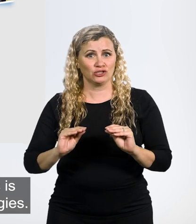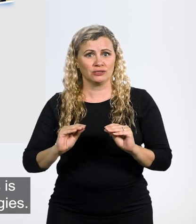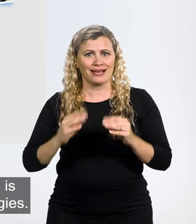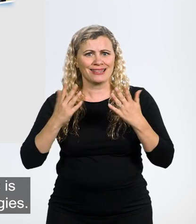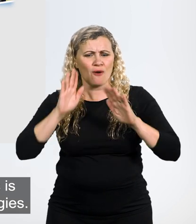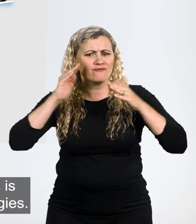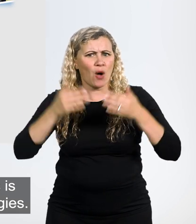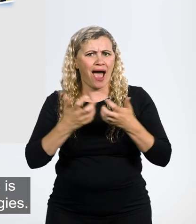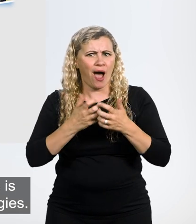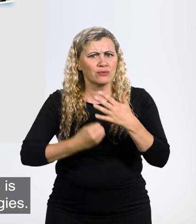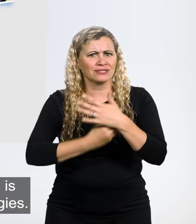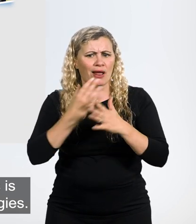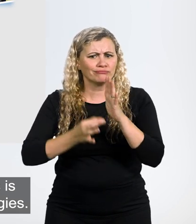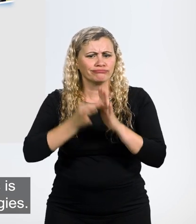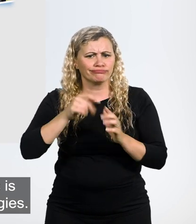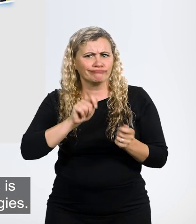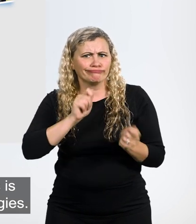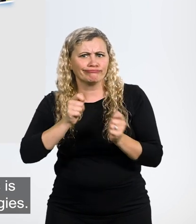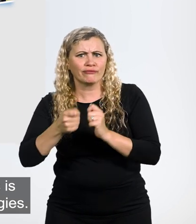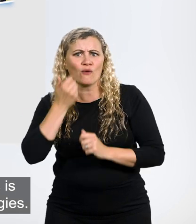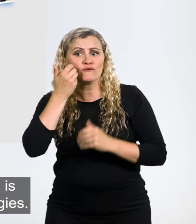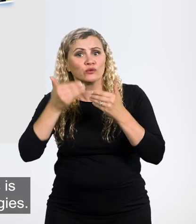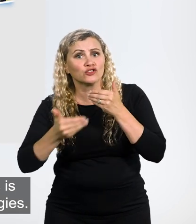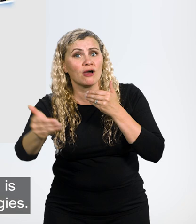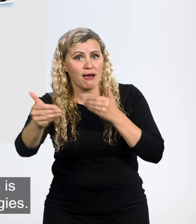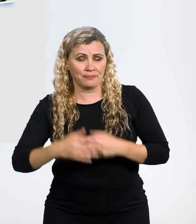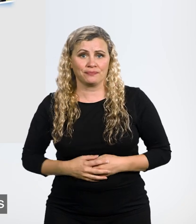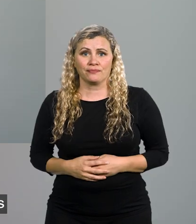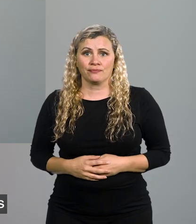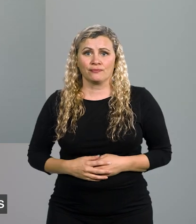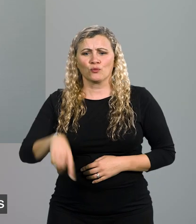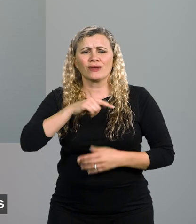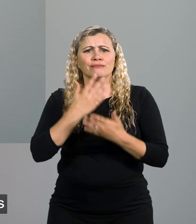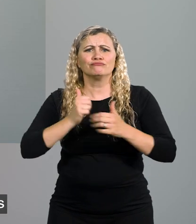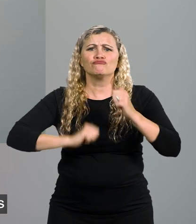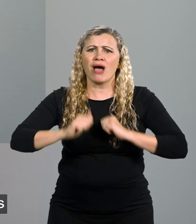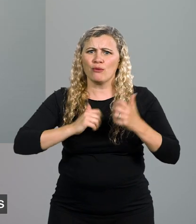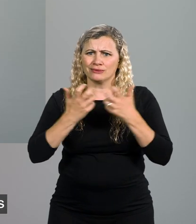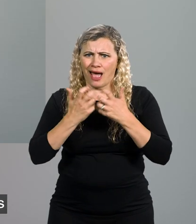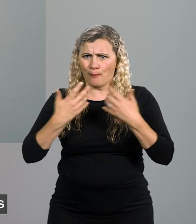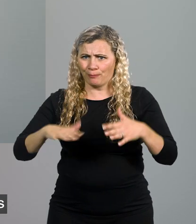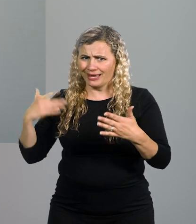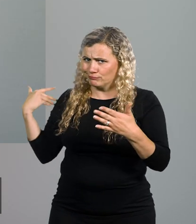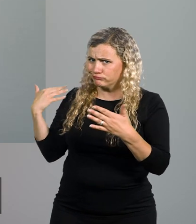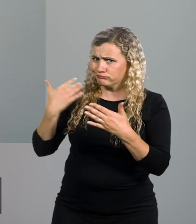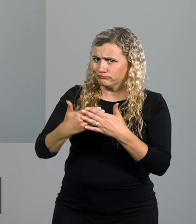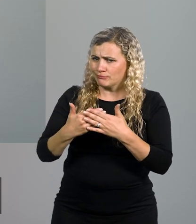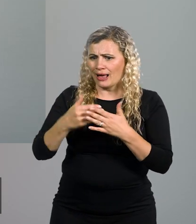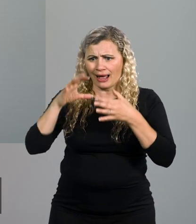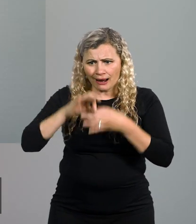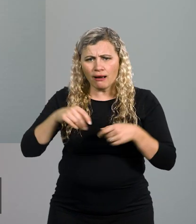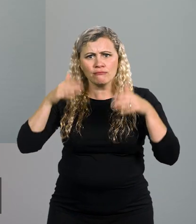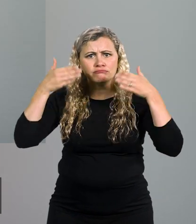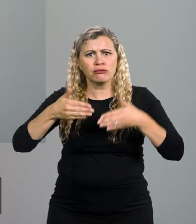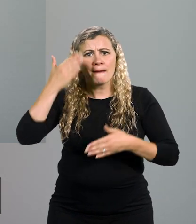and our focus is now on developing the future strategies we can be proud of the progress we've made